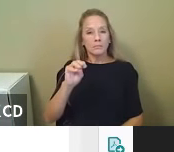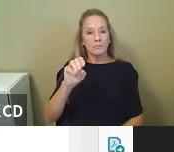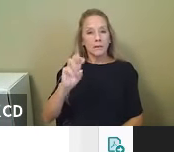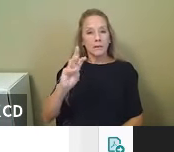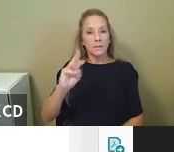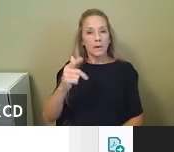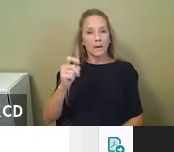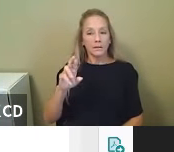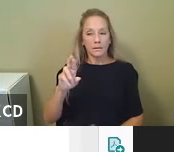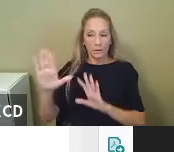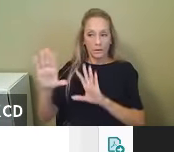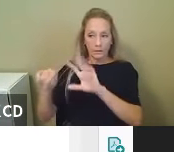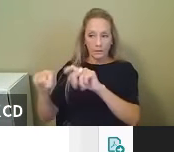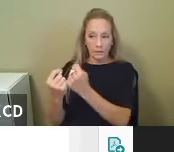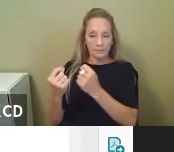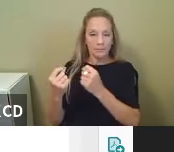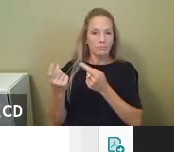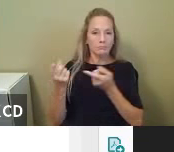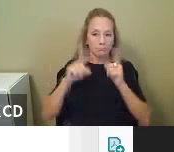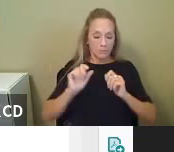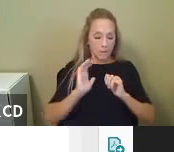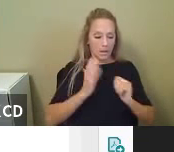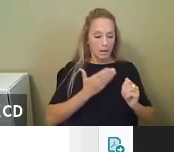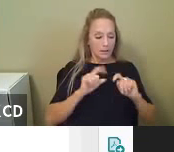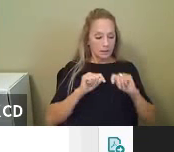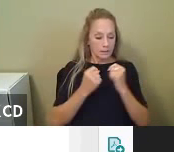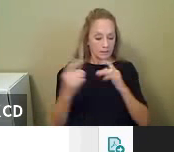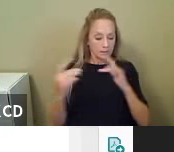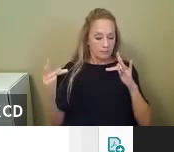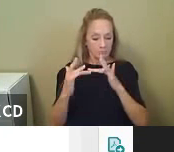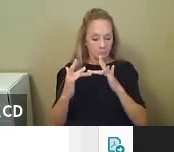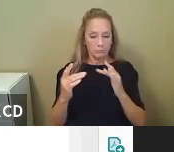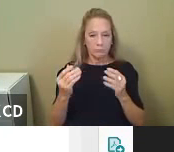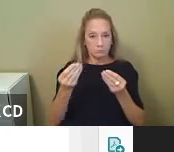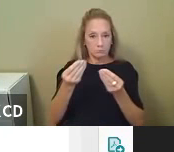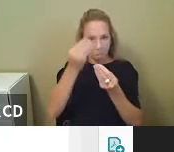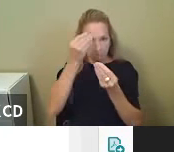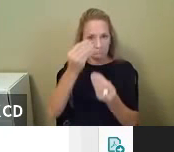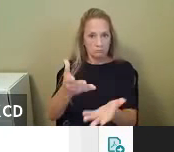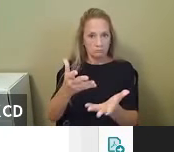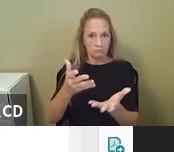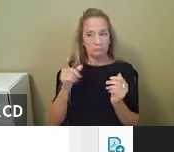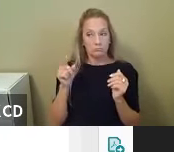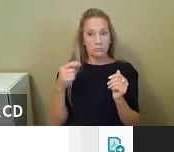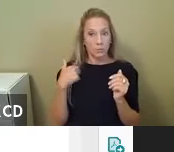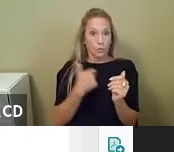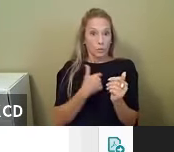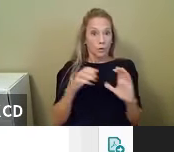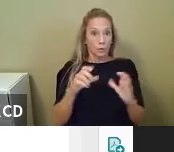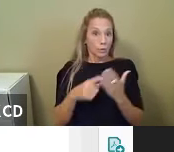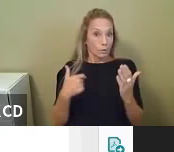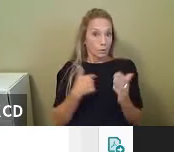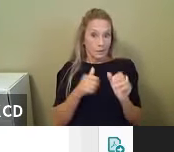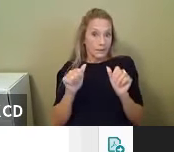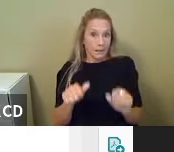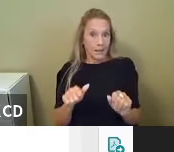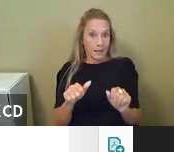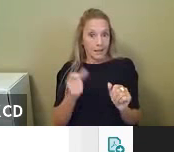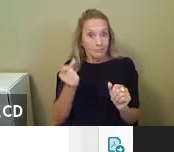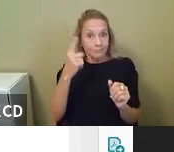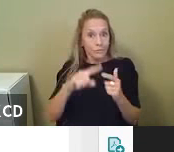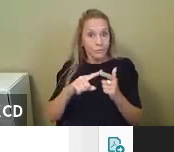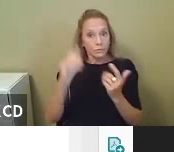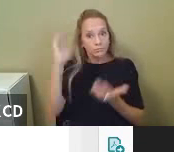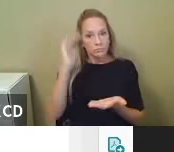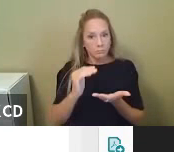with our team over there. Just so folks know, we are doing everything we can to limit the number of